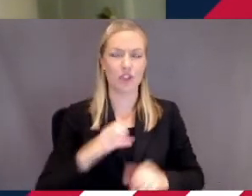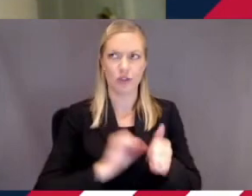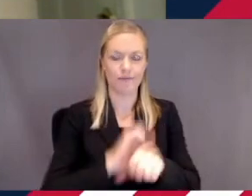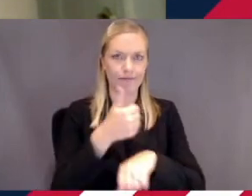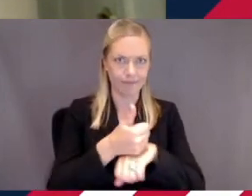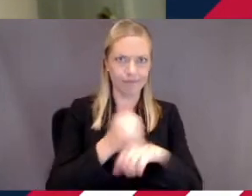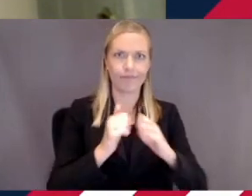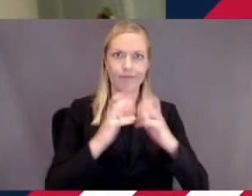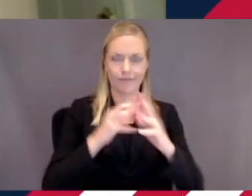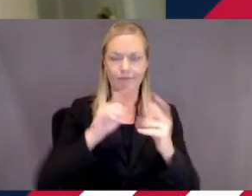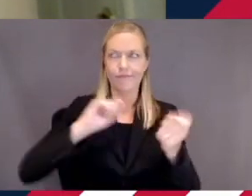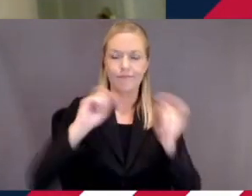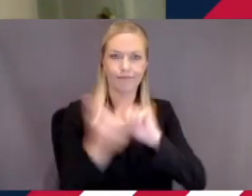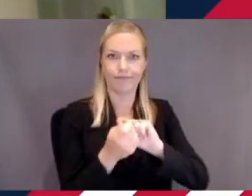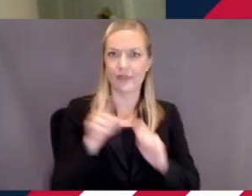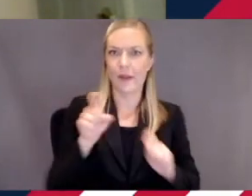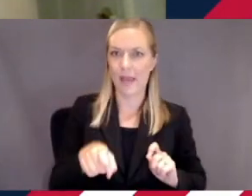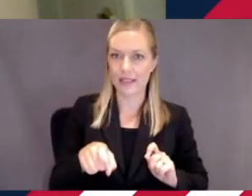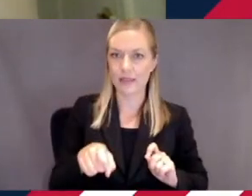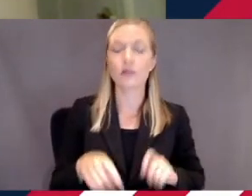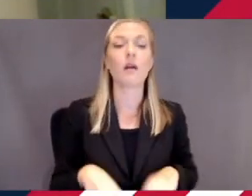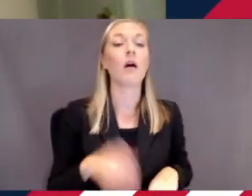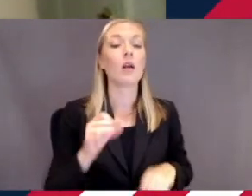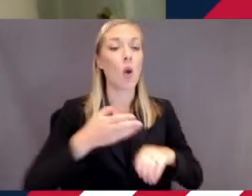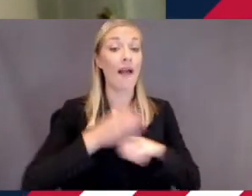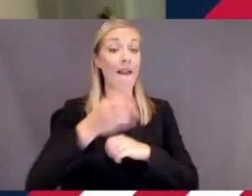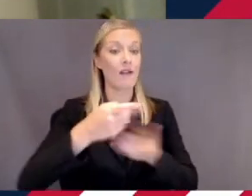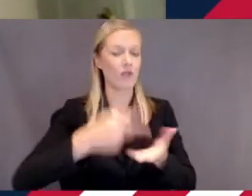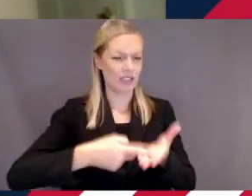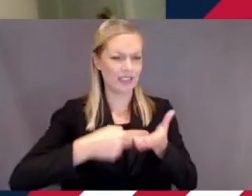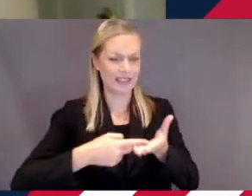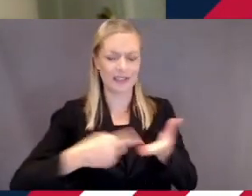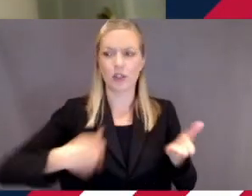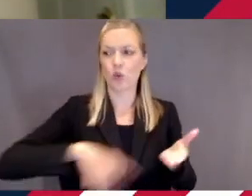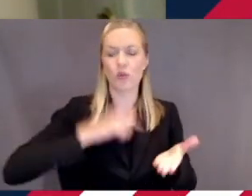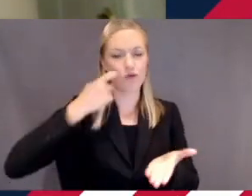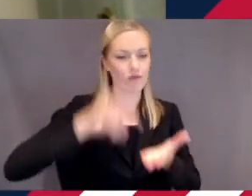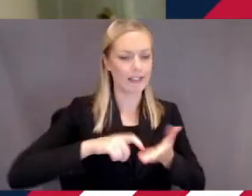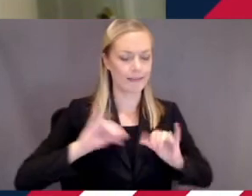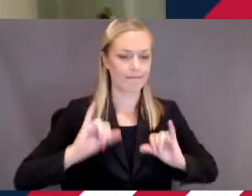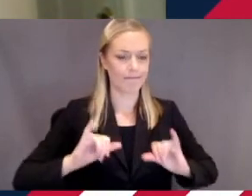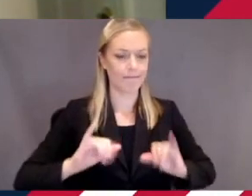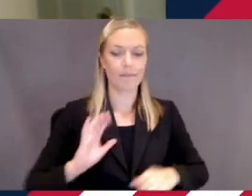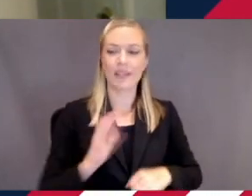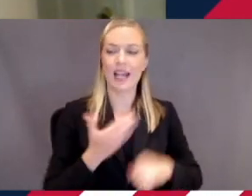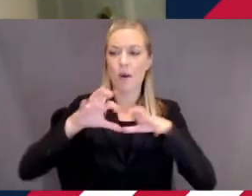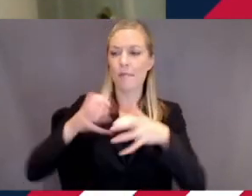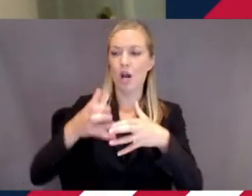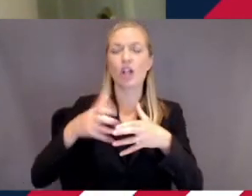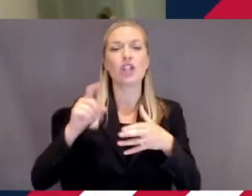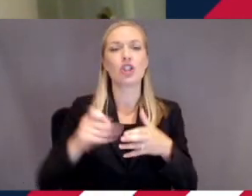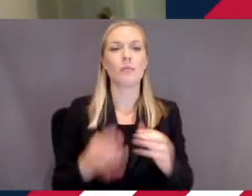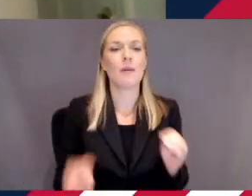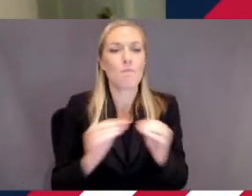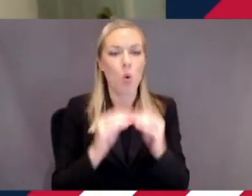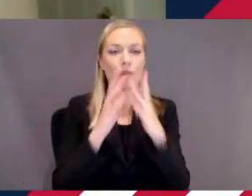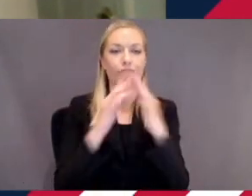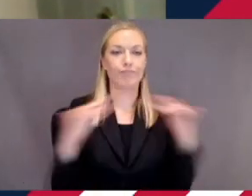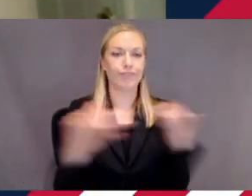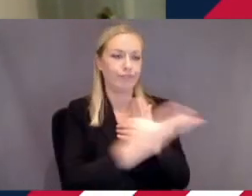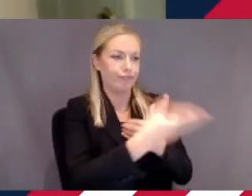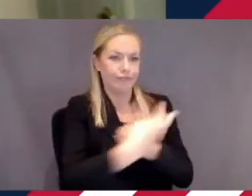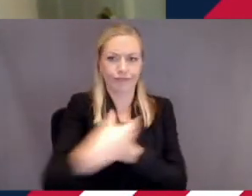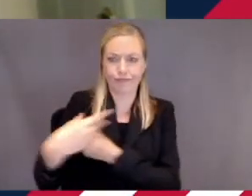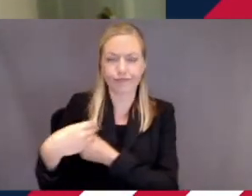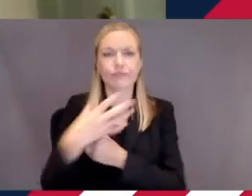deliberations that led to recommendations to make our party more inclusive, more accessible, and more reflective of the rank and file of the party,